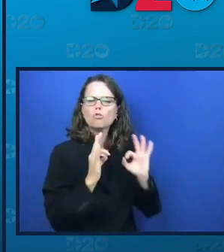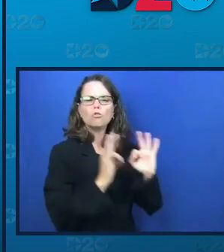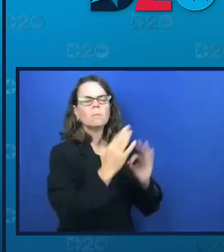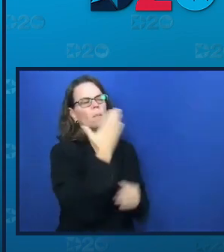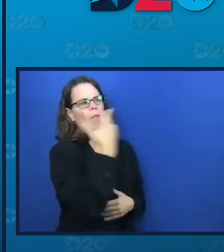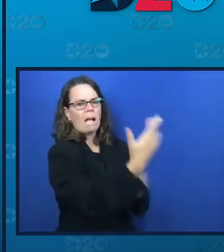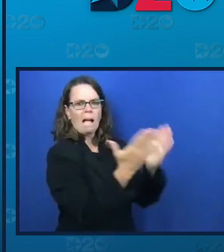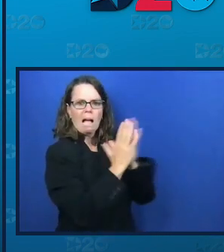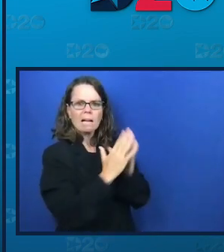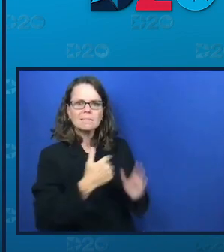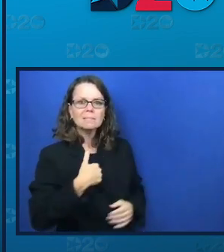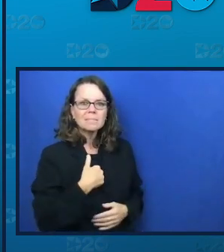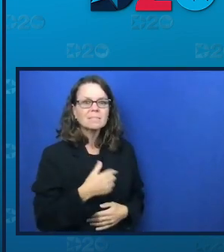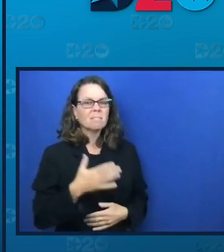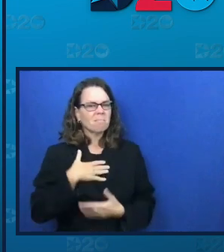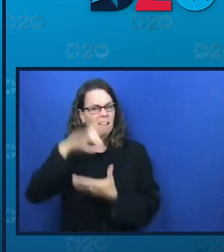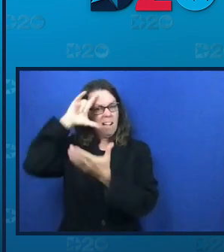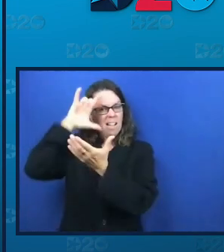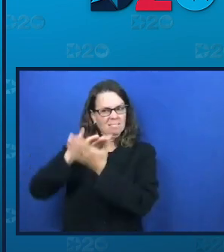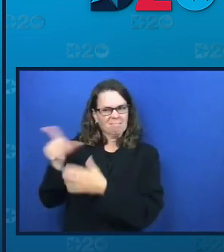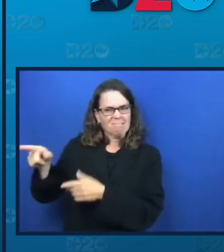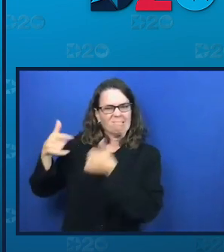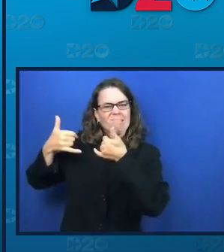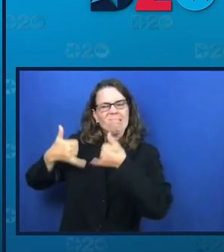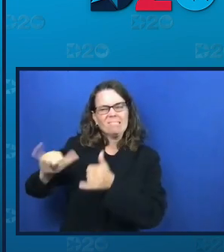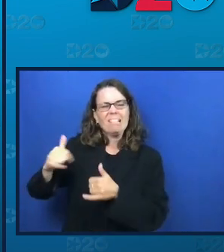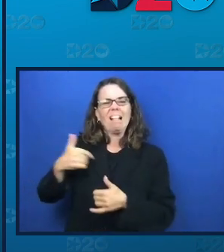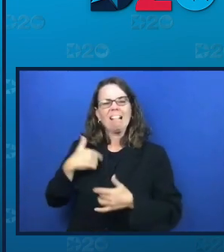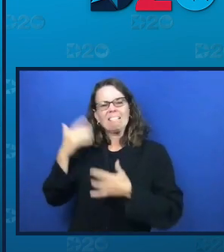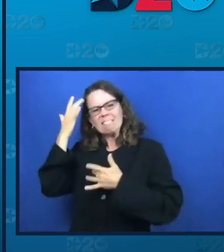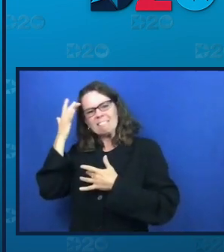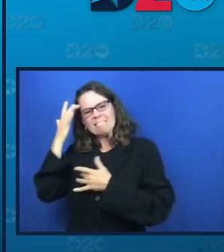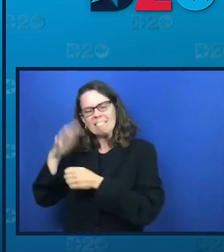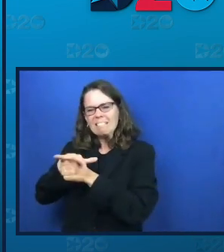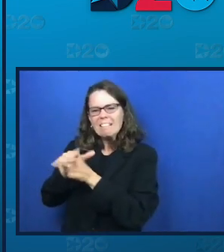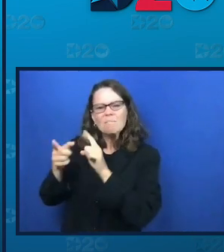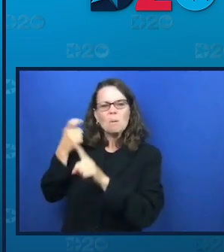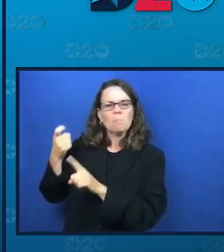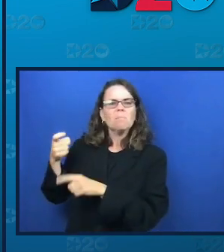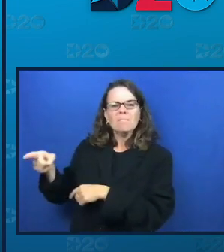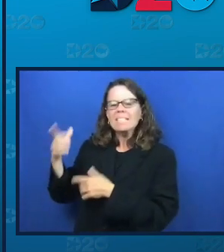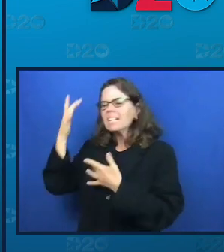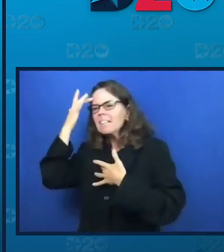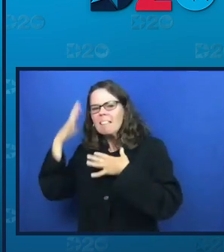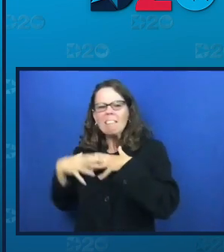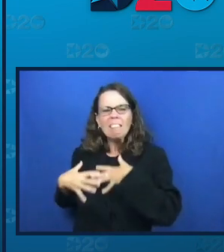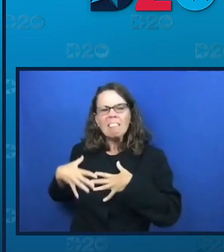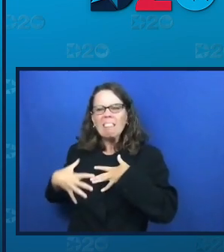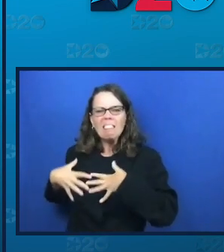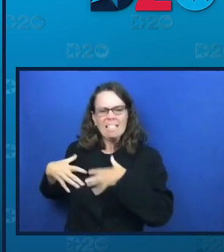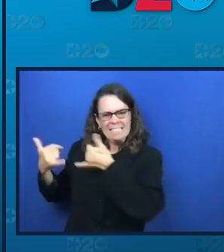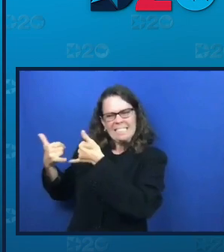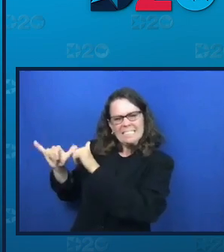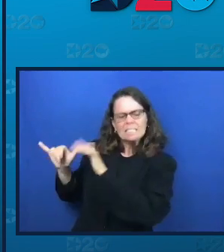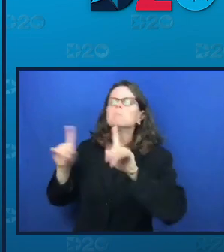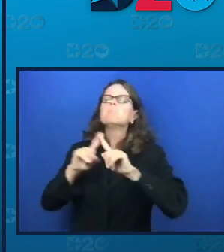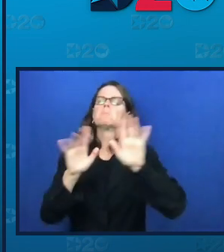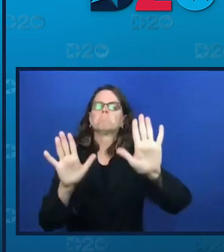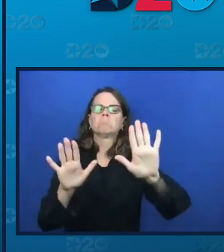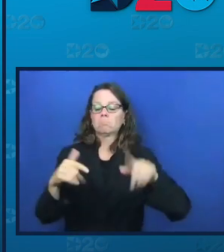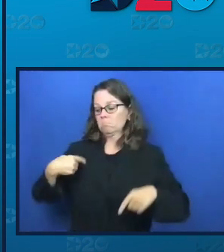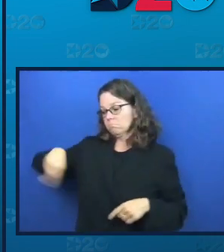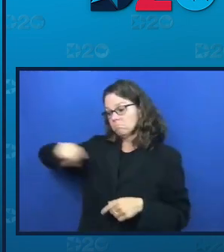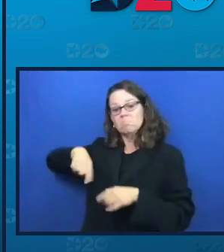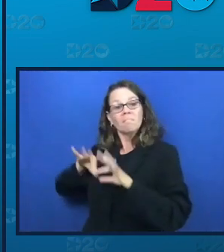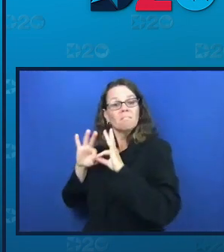that people talk about. But all in all, our family's doing great. Well, I'm glad to hear it. But boy, I think a lot of Americans